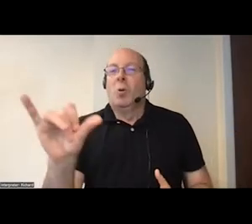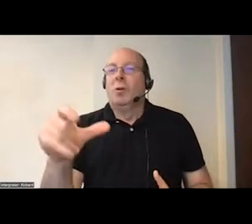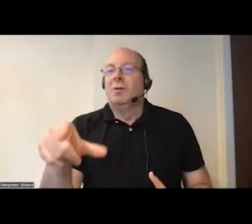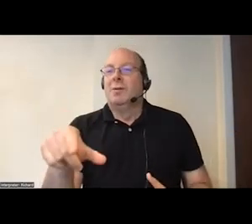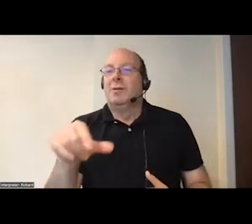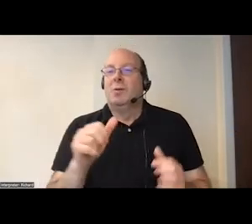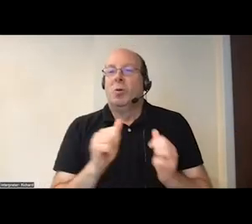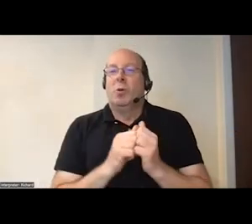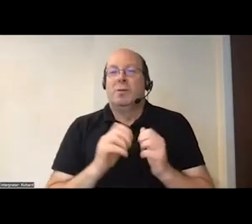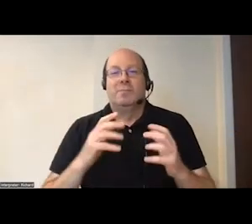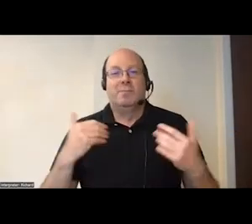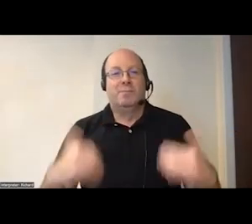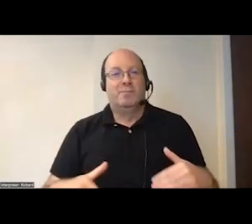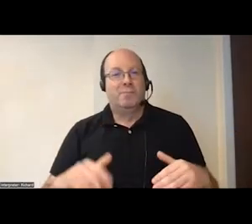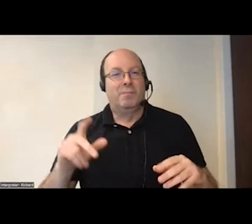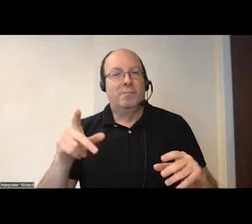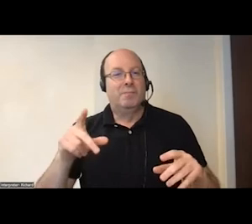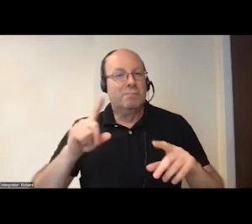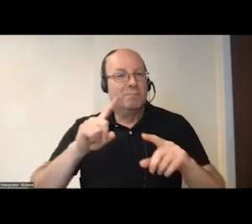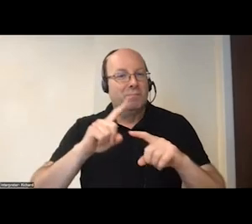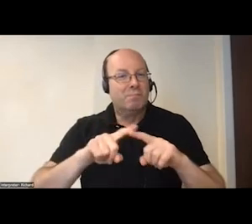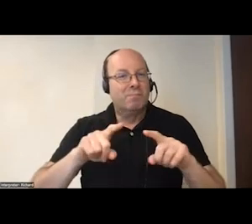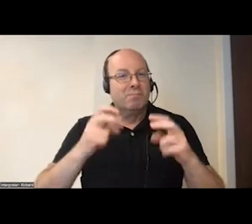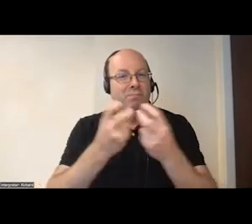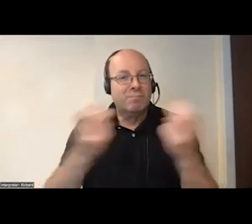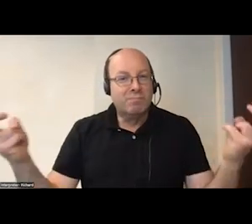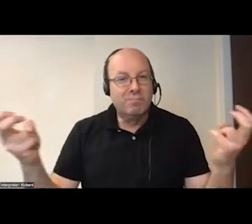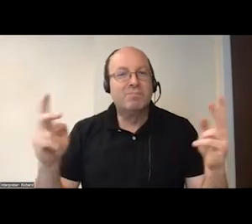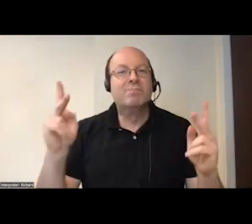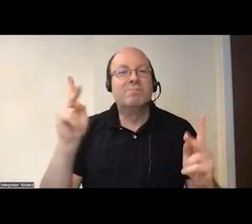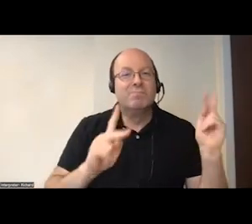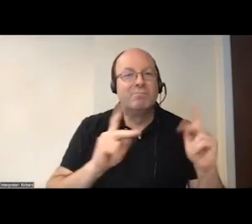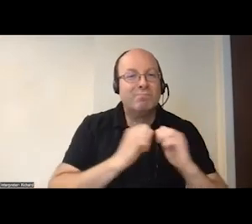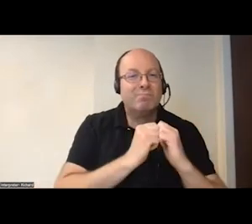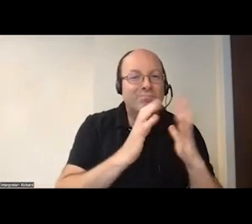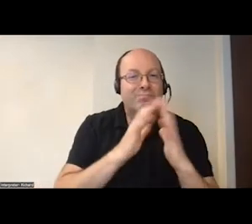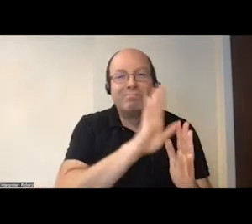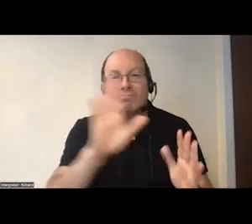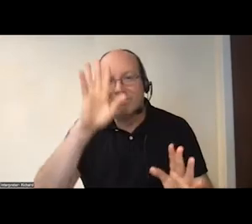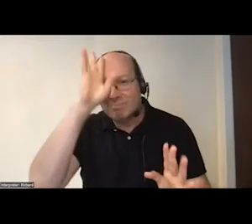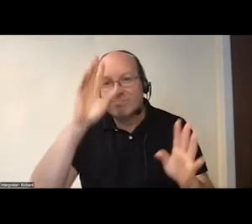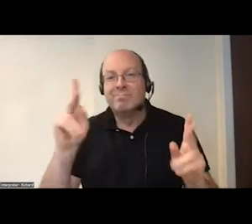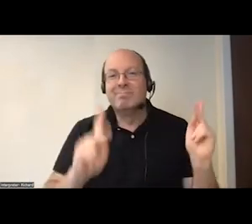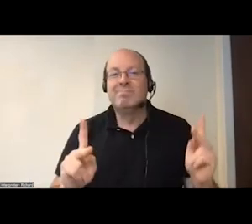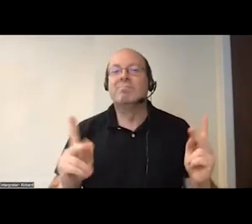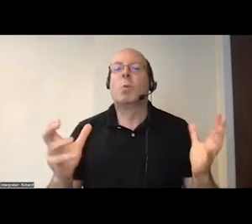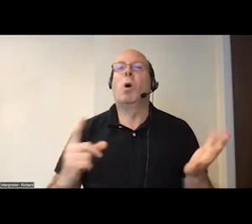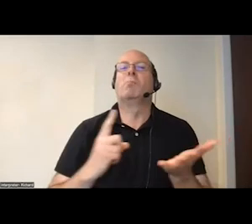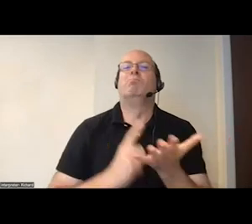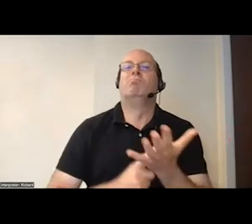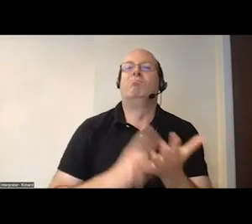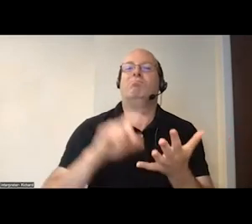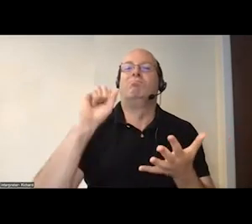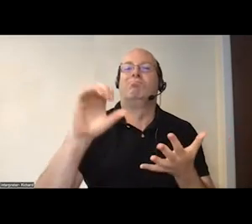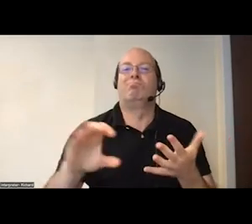here with this dynamic panel of entrepreneurs that we're going to hear from today. I just have a few things I want to review with you all